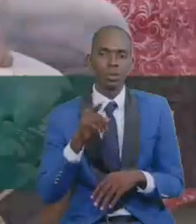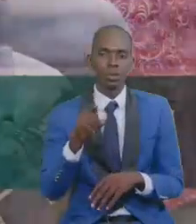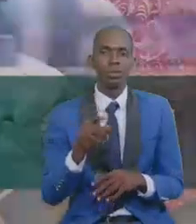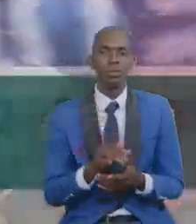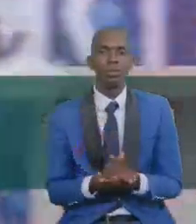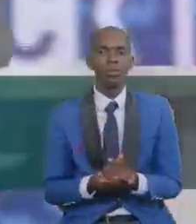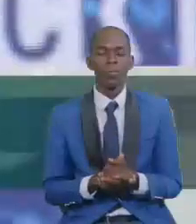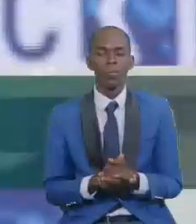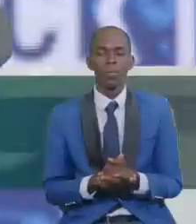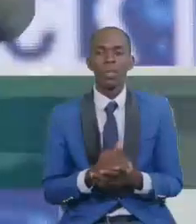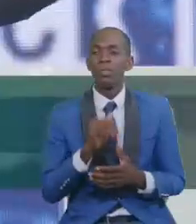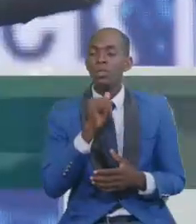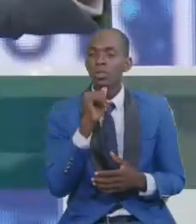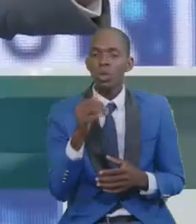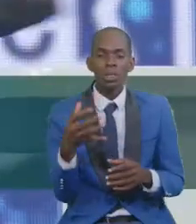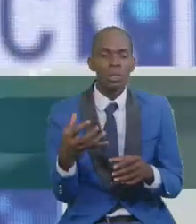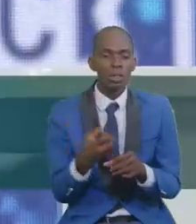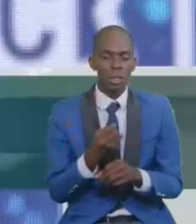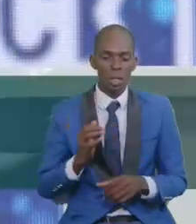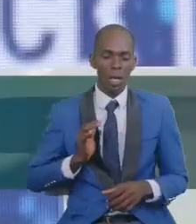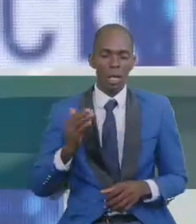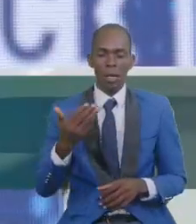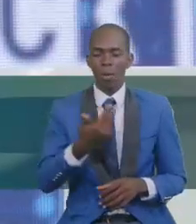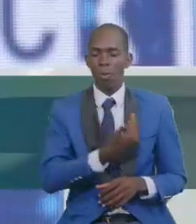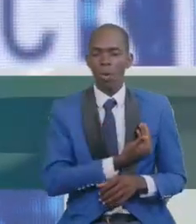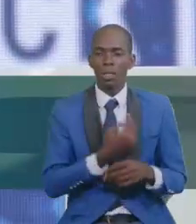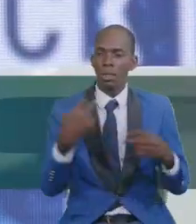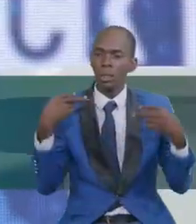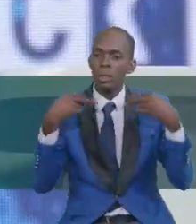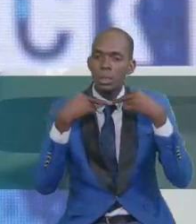Not take our yoke upon you.